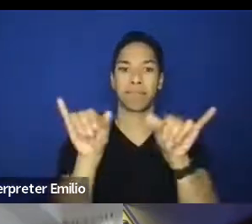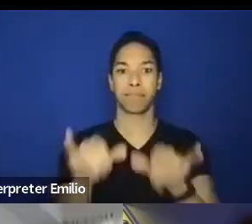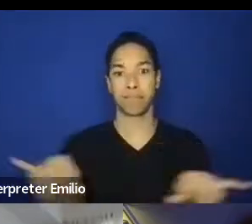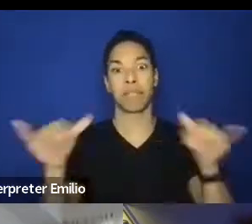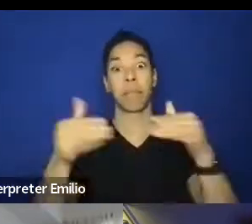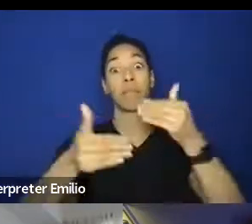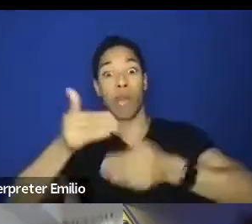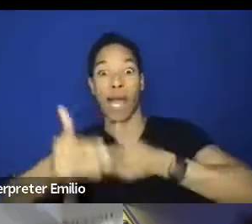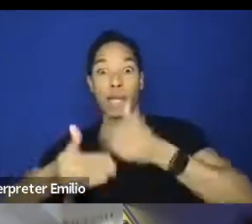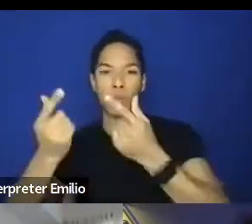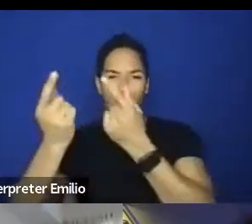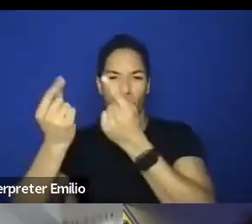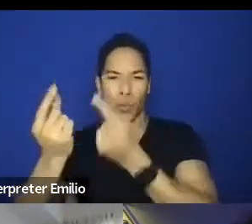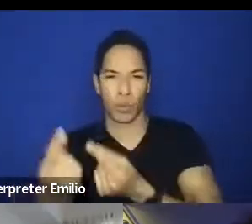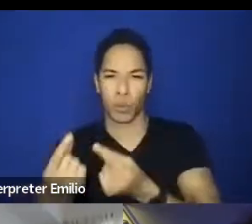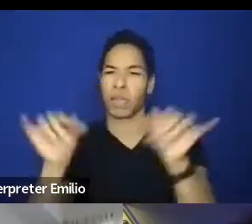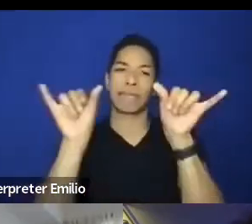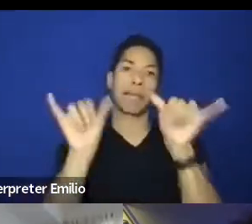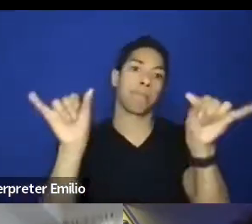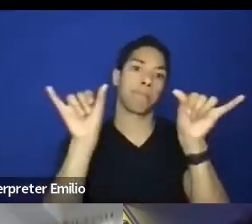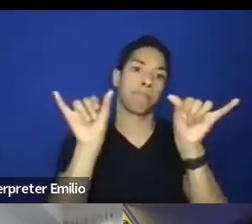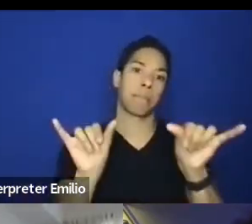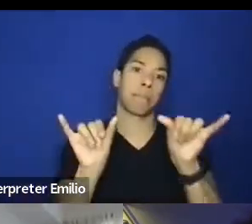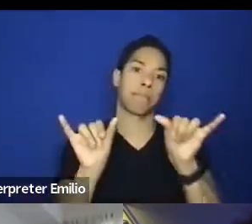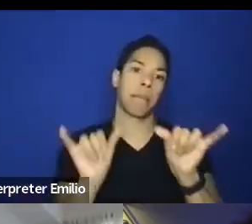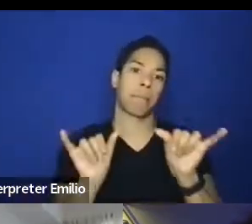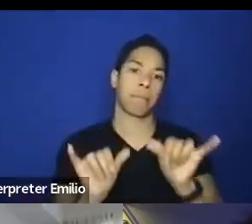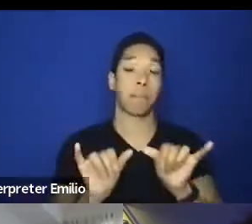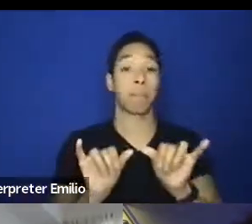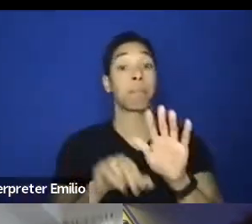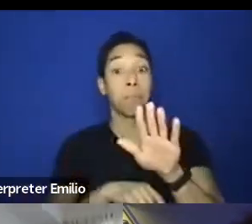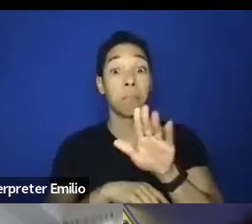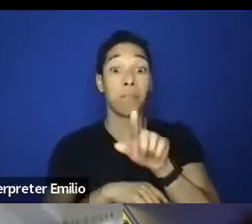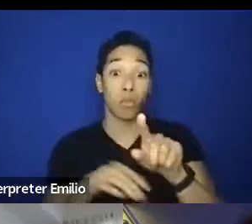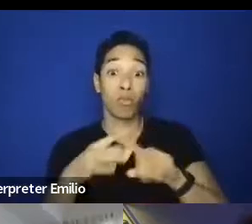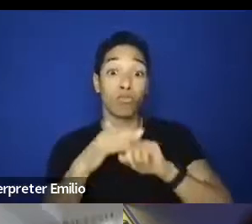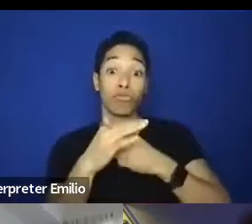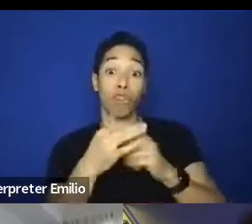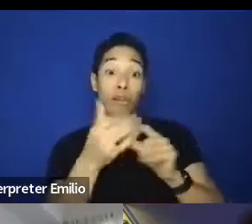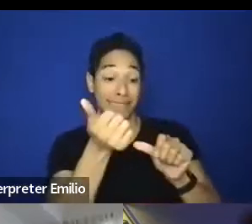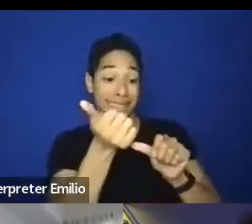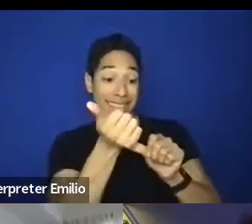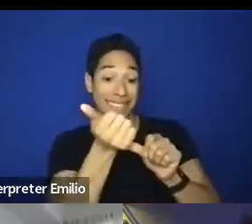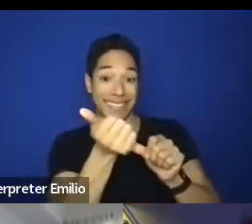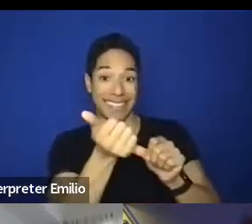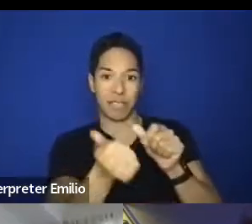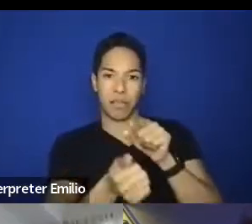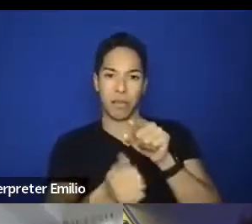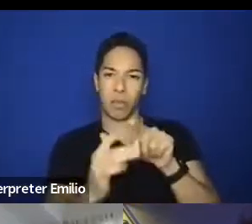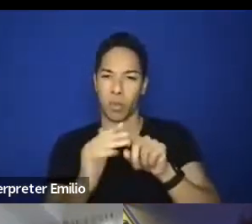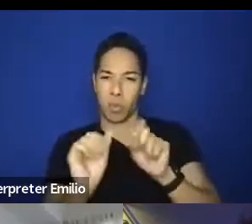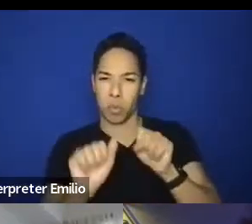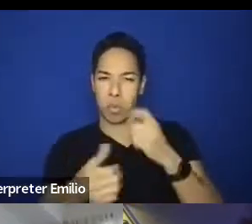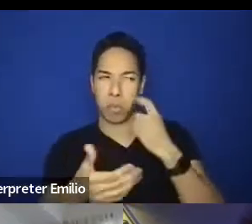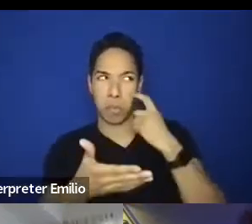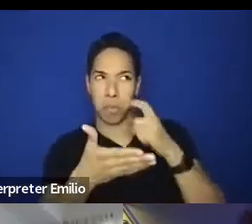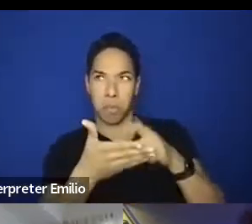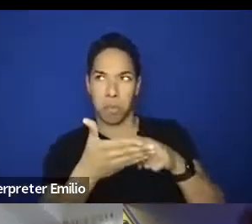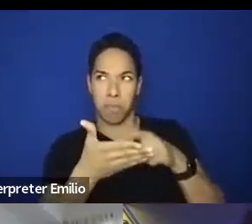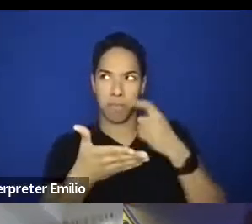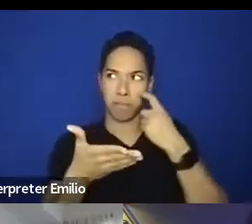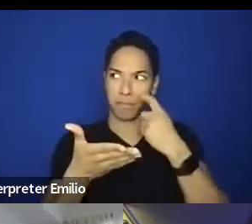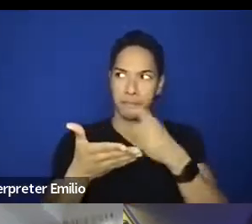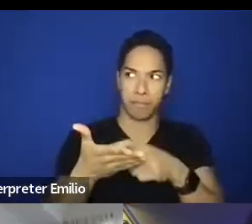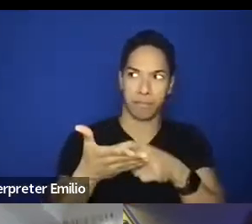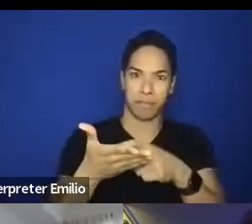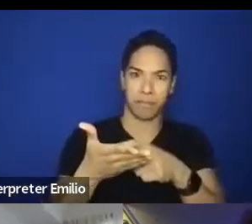again. And when you start as an assistant, you start seeing things, but you're like, what should I do?